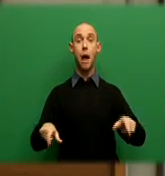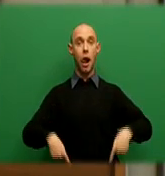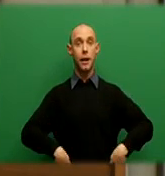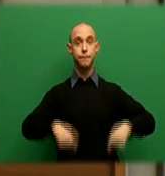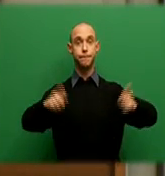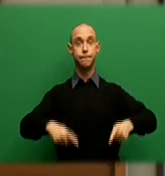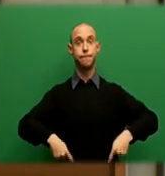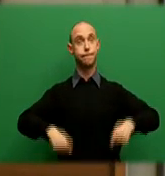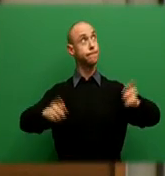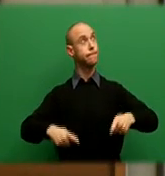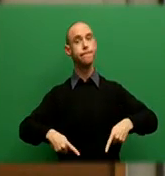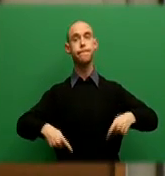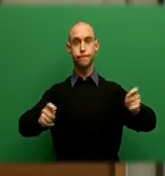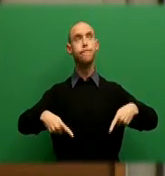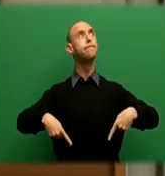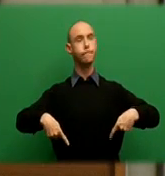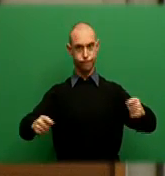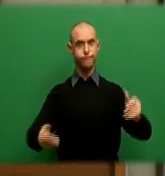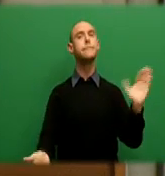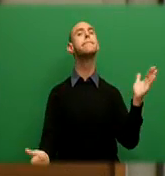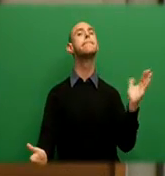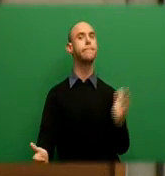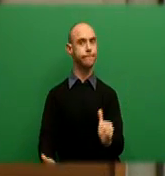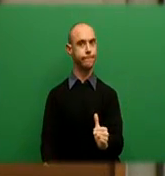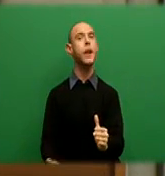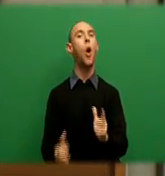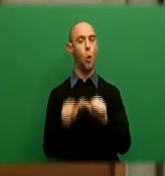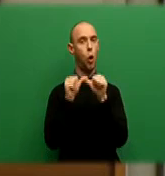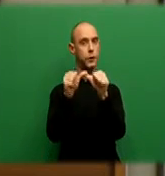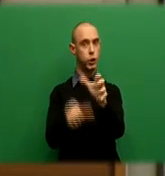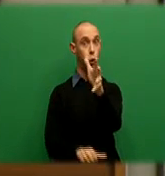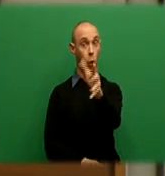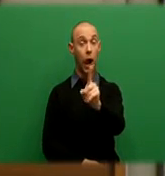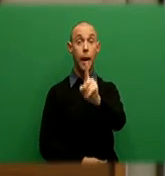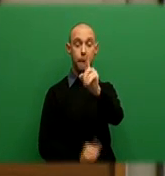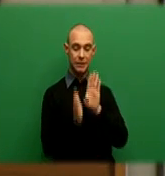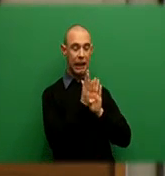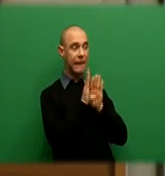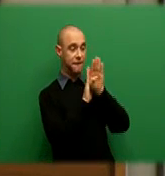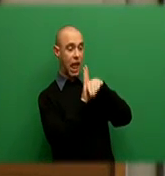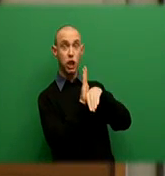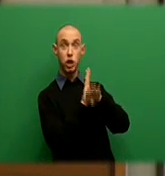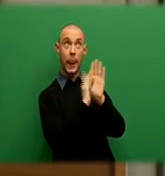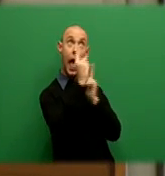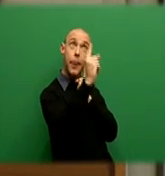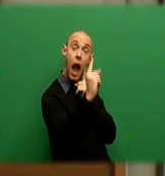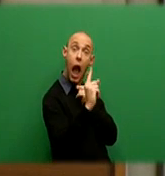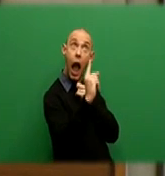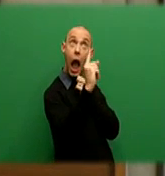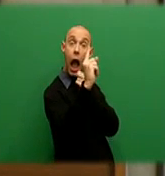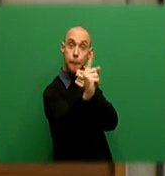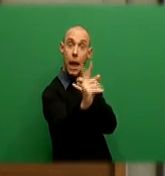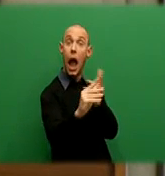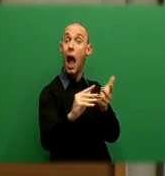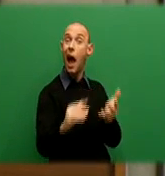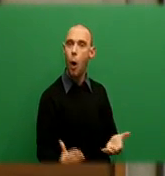constrained. Nevertheless, the recent increase in core inflation and its expected upward trend is